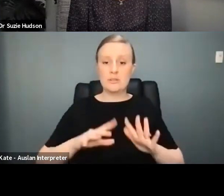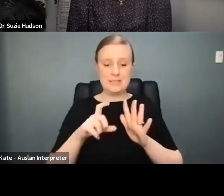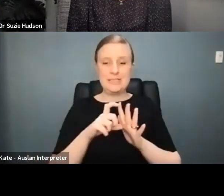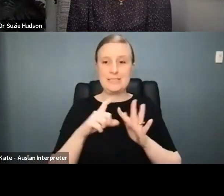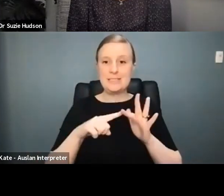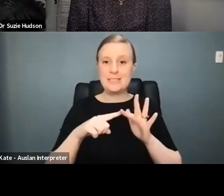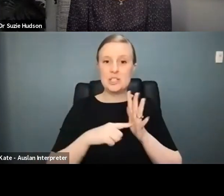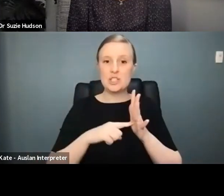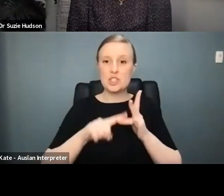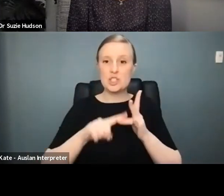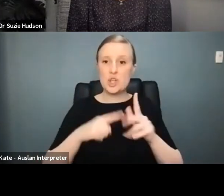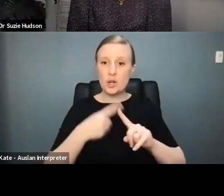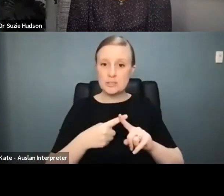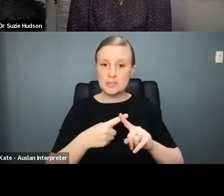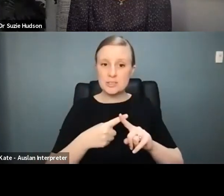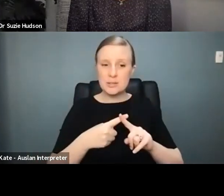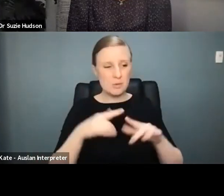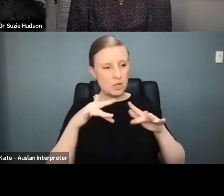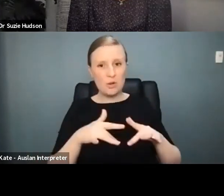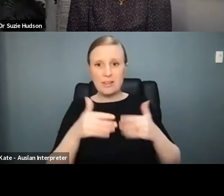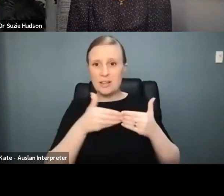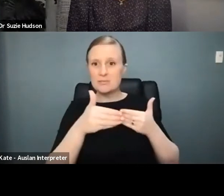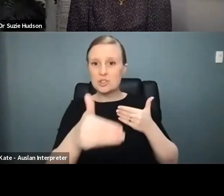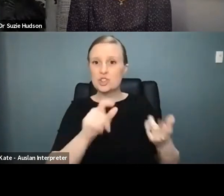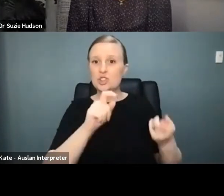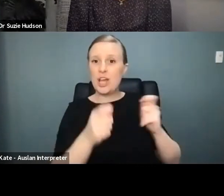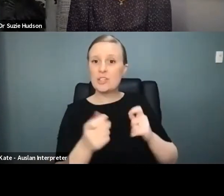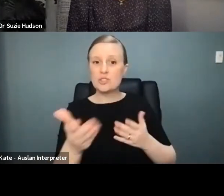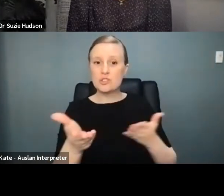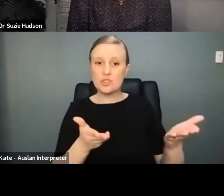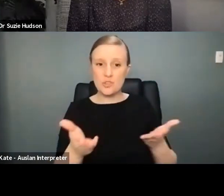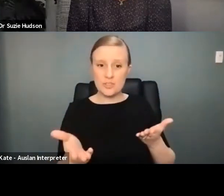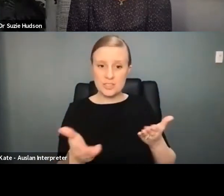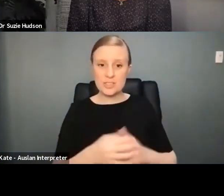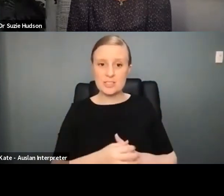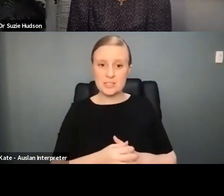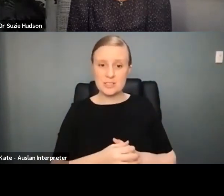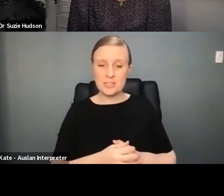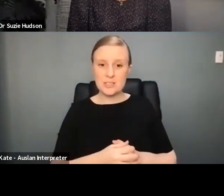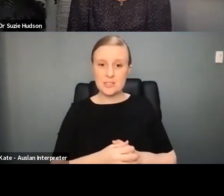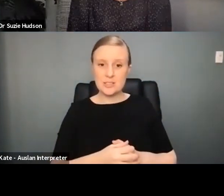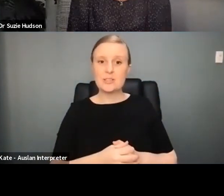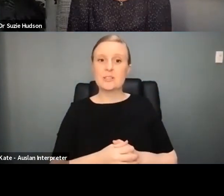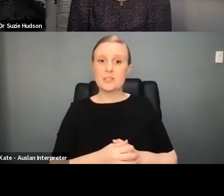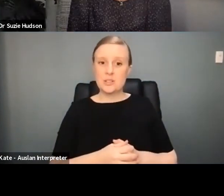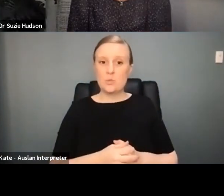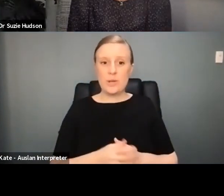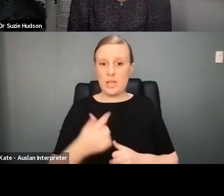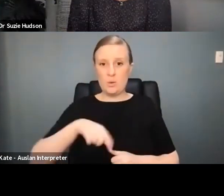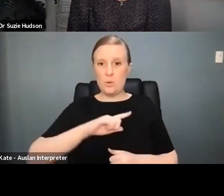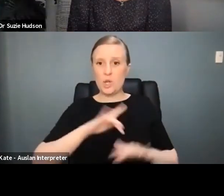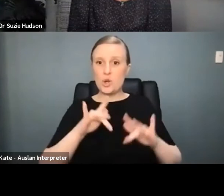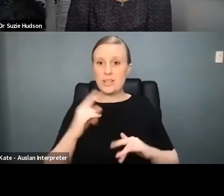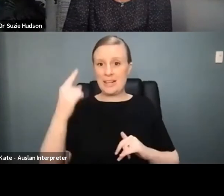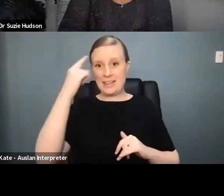no perceived need for inpatient detox and more intensive treatments for people with severe levels of use. I think we'll take